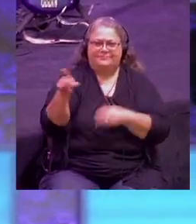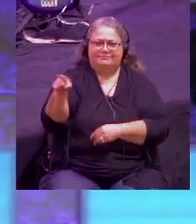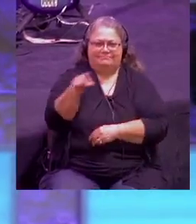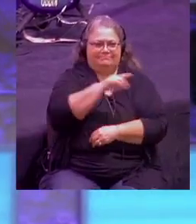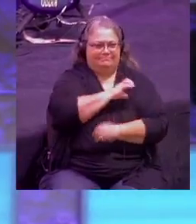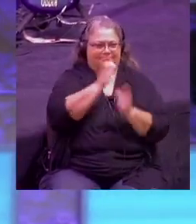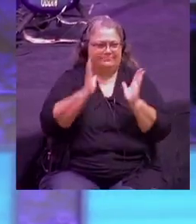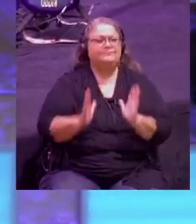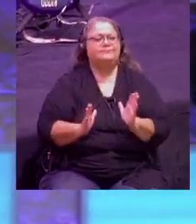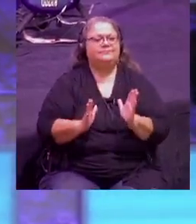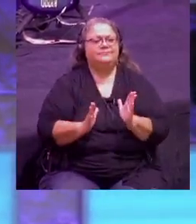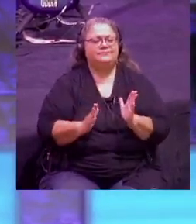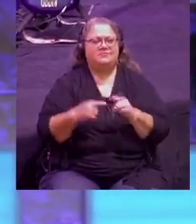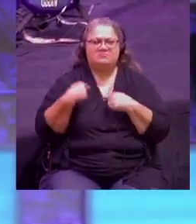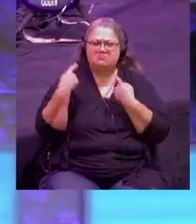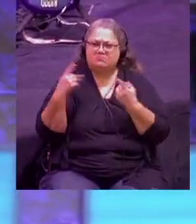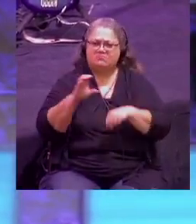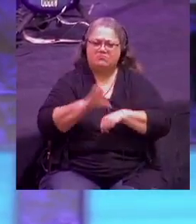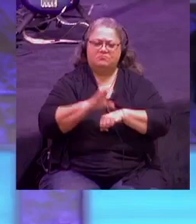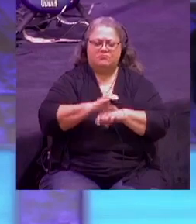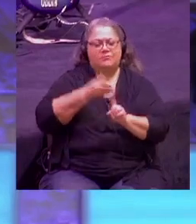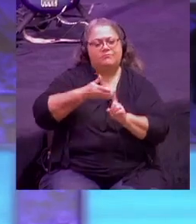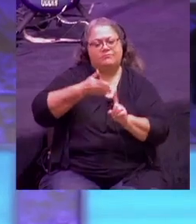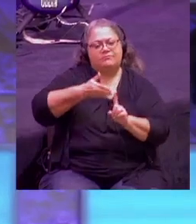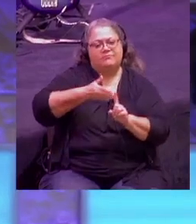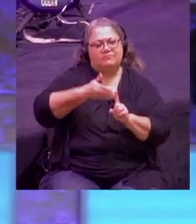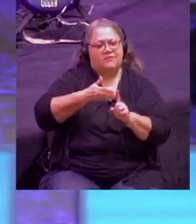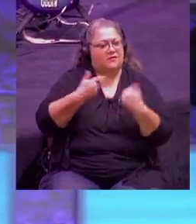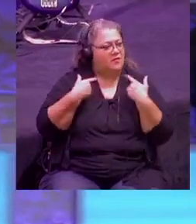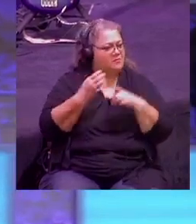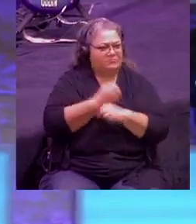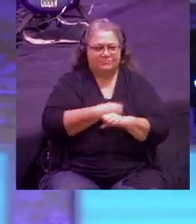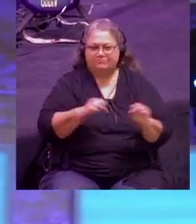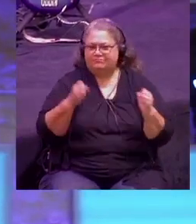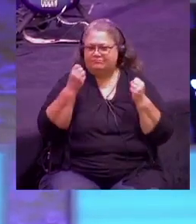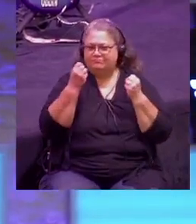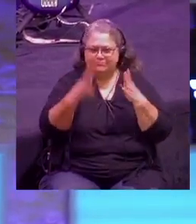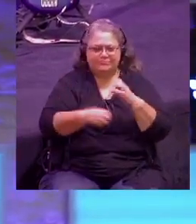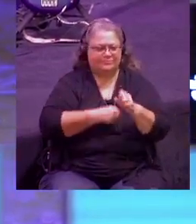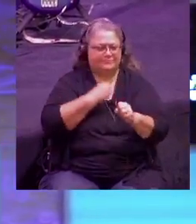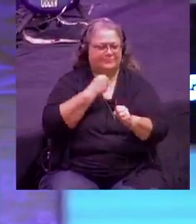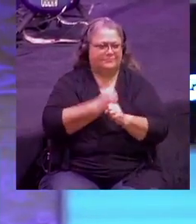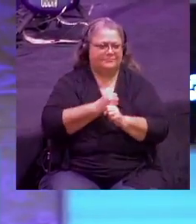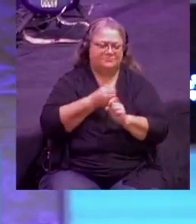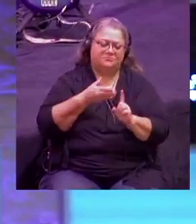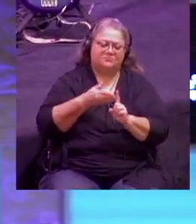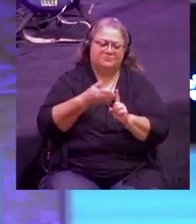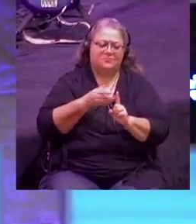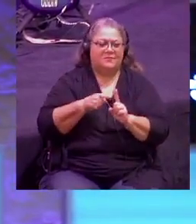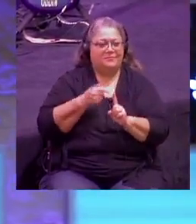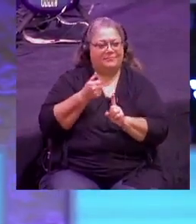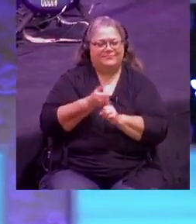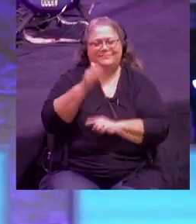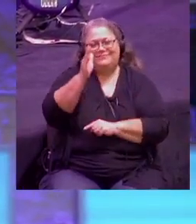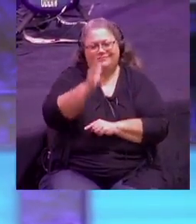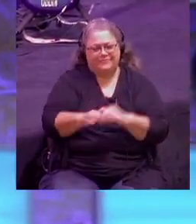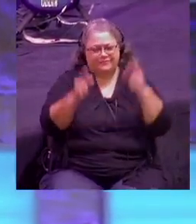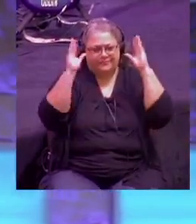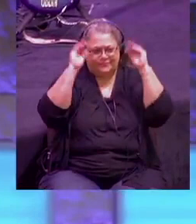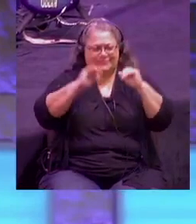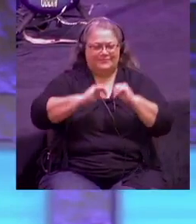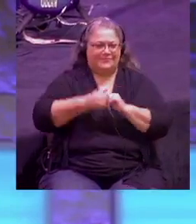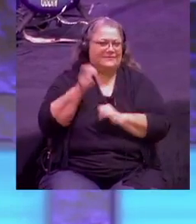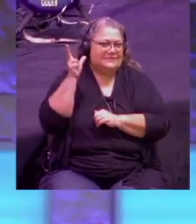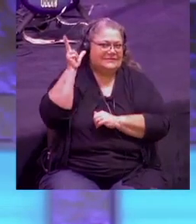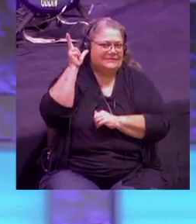in church for years. They've been saved for years, and they have never been taught how to hear